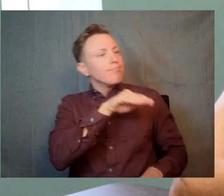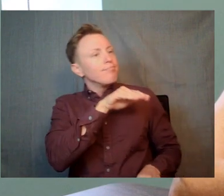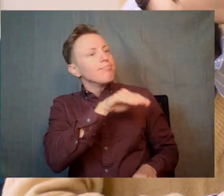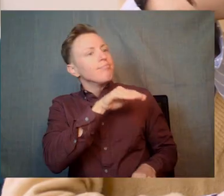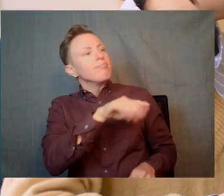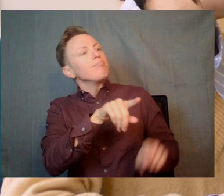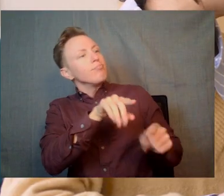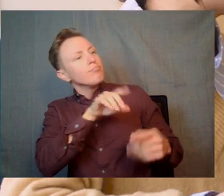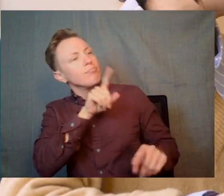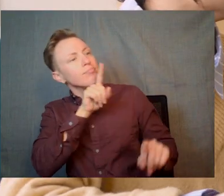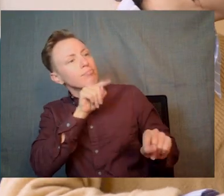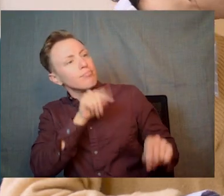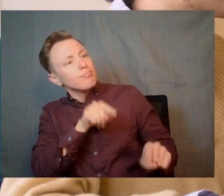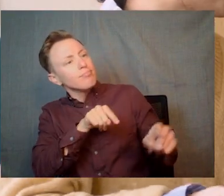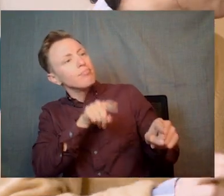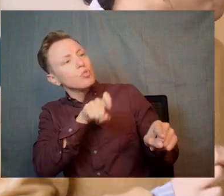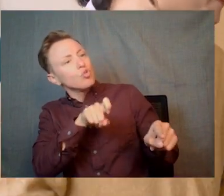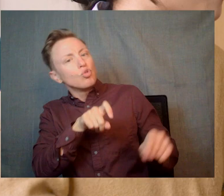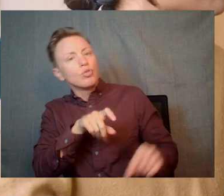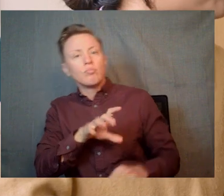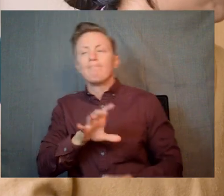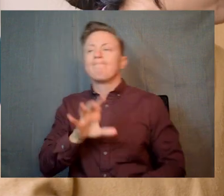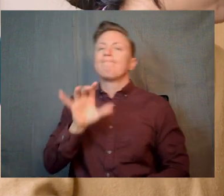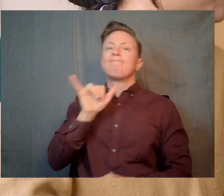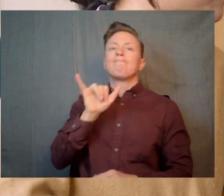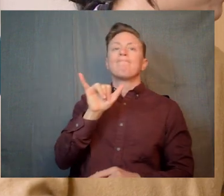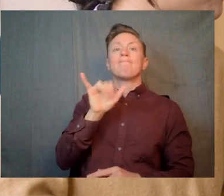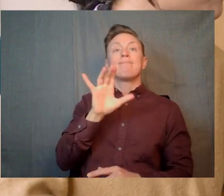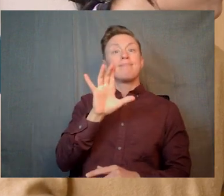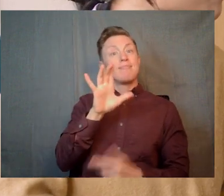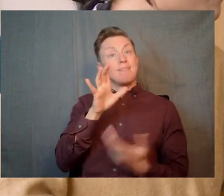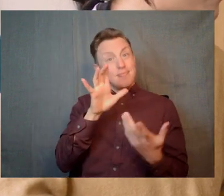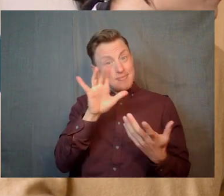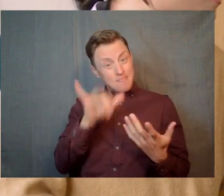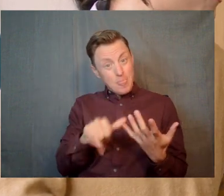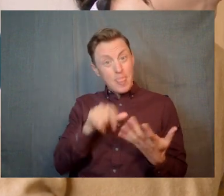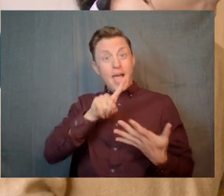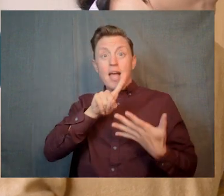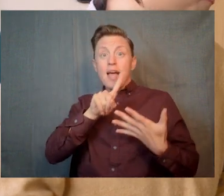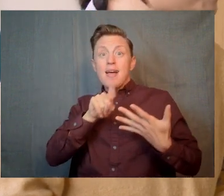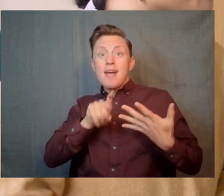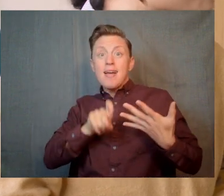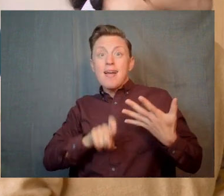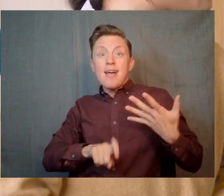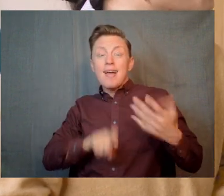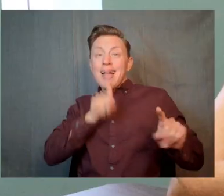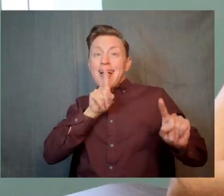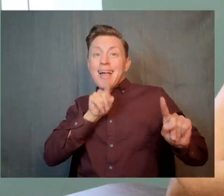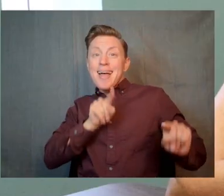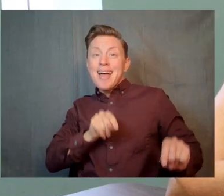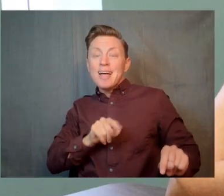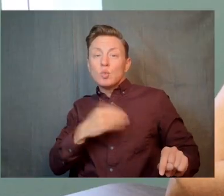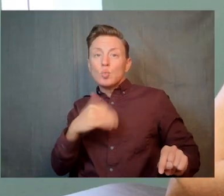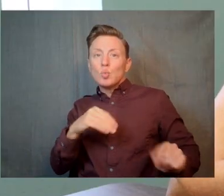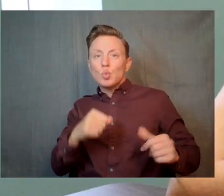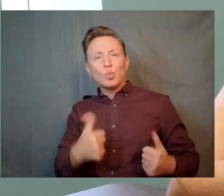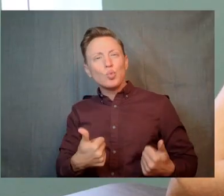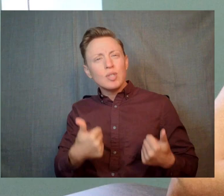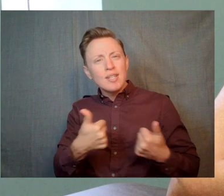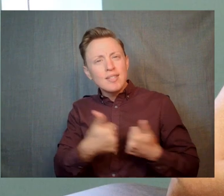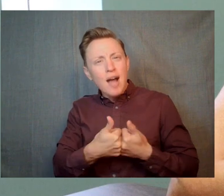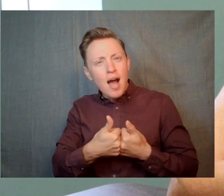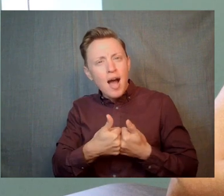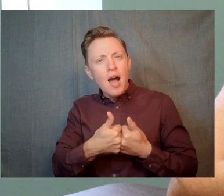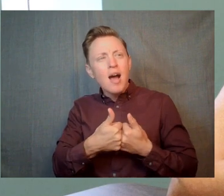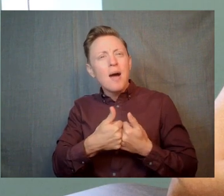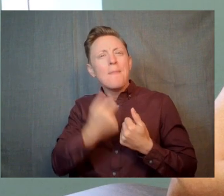needs. Going through the level of care assessment may be challenging, but this is how